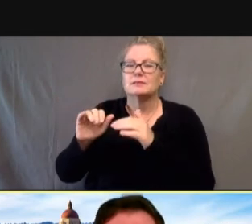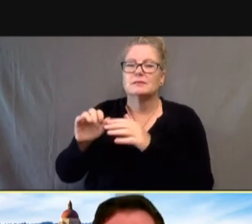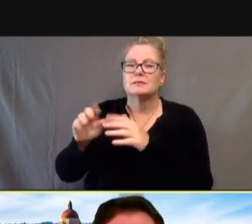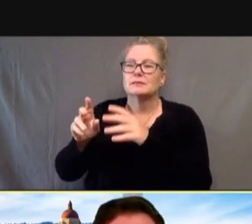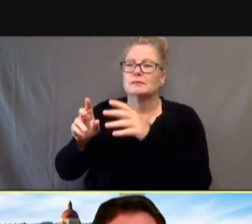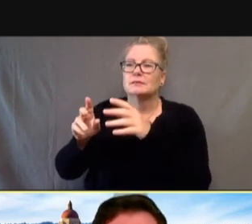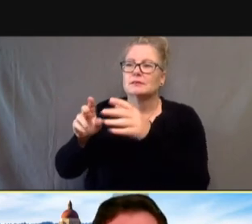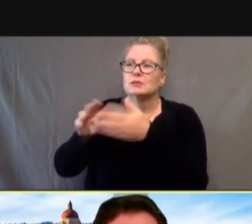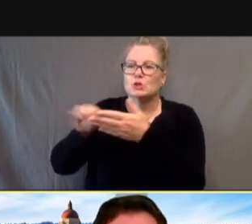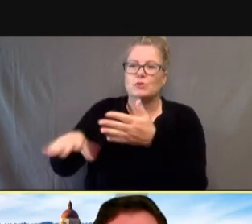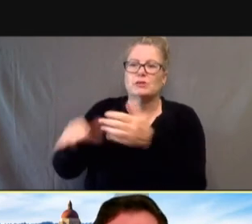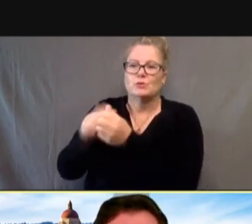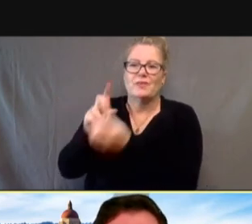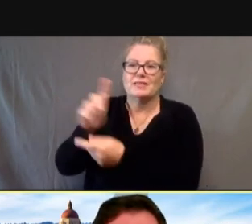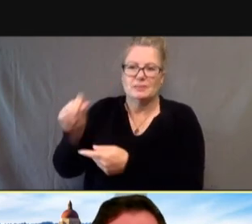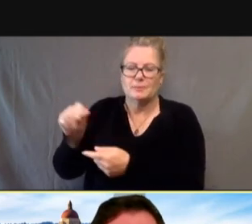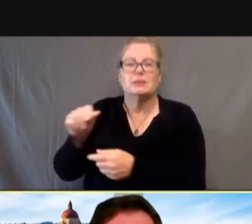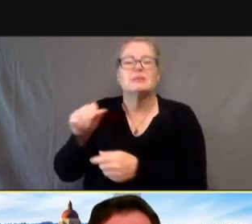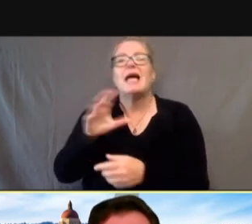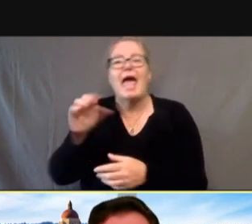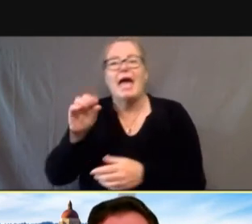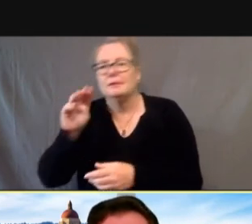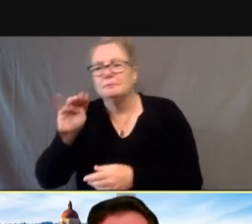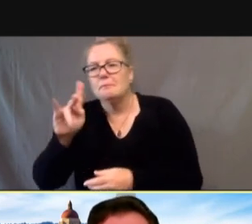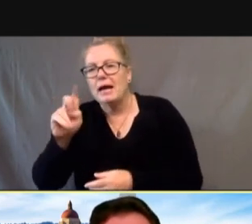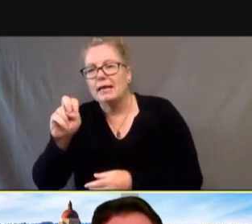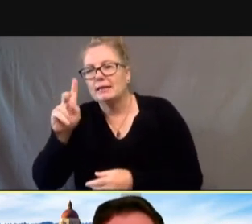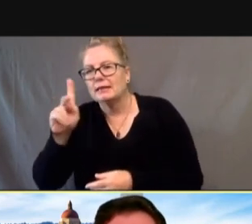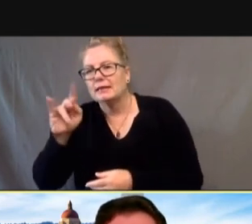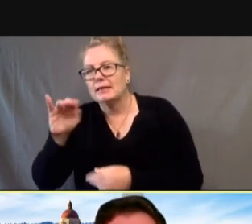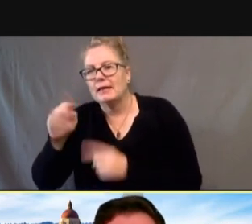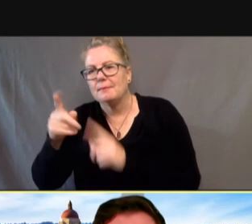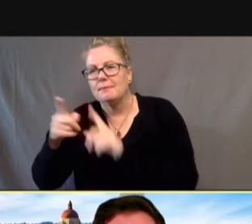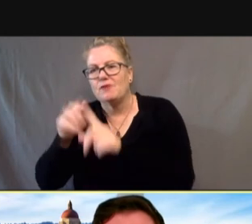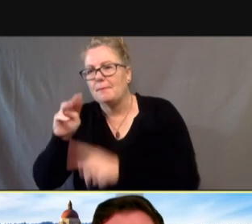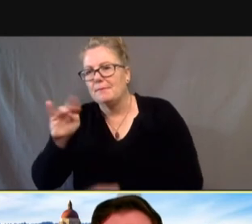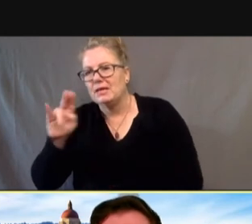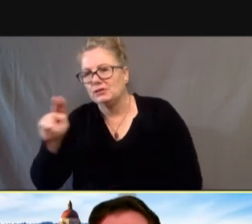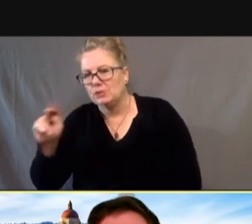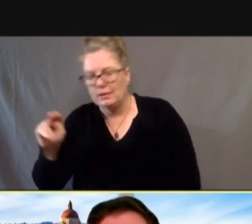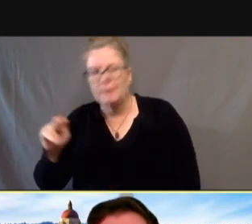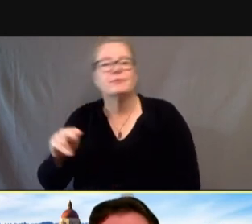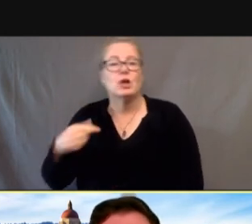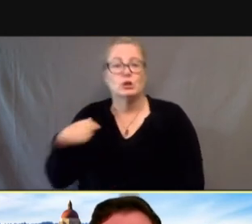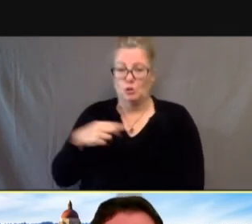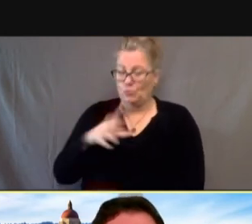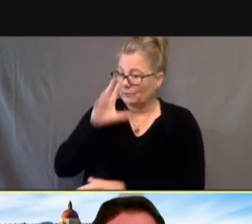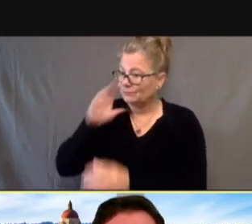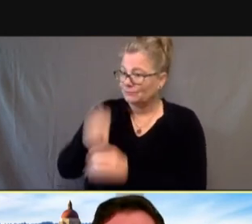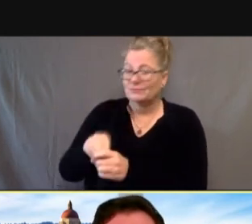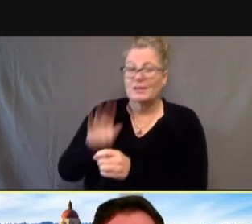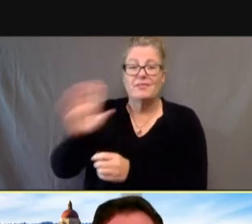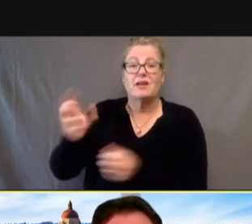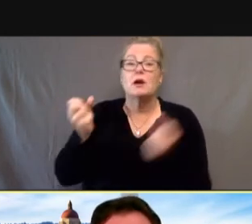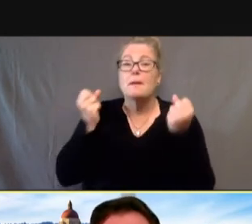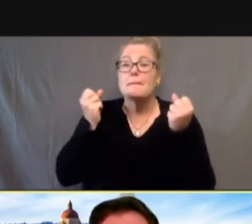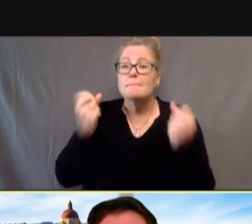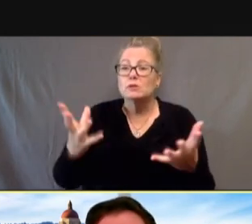Minnesota. And we gladly agreed to become a member of their multi-institutional project. And by doing